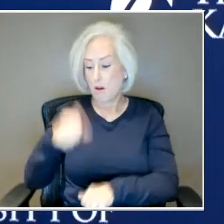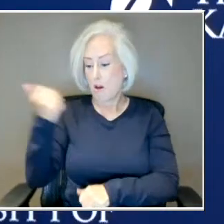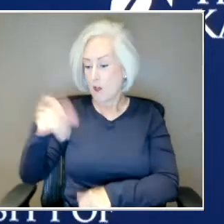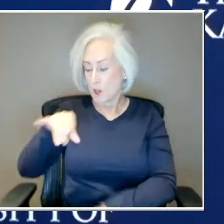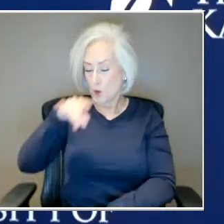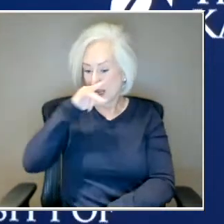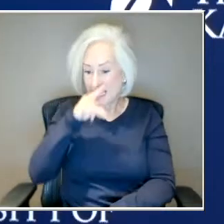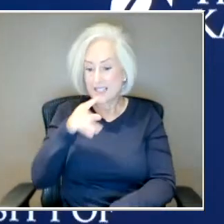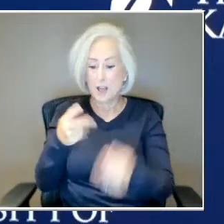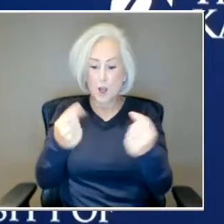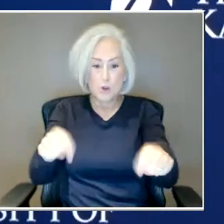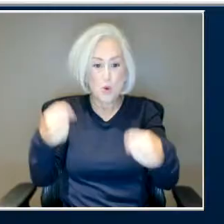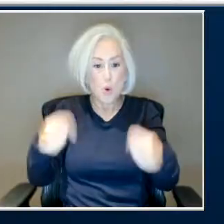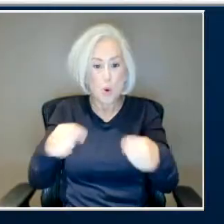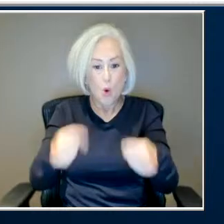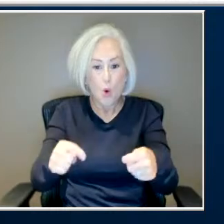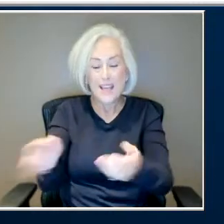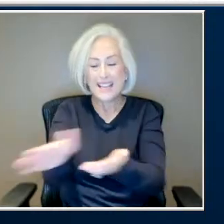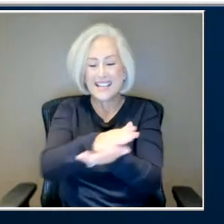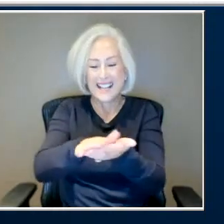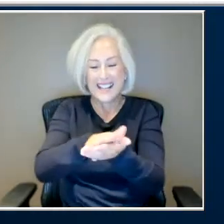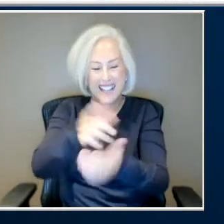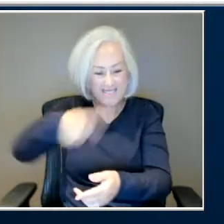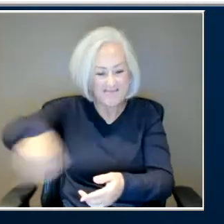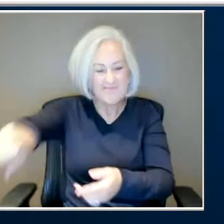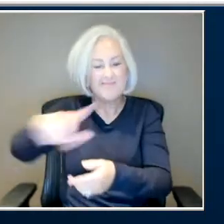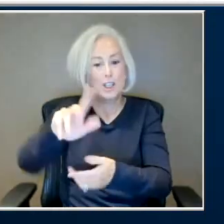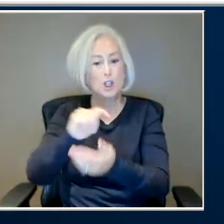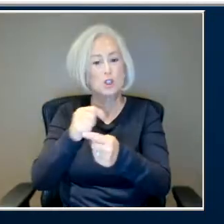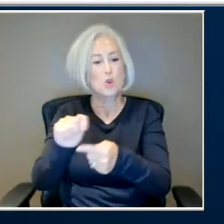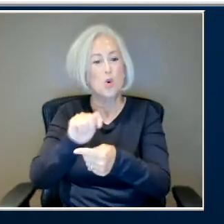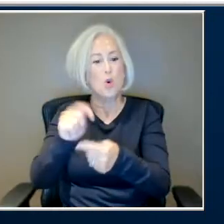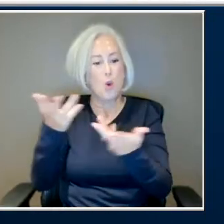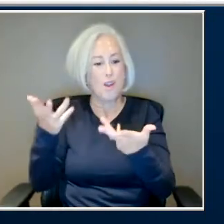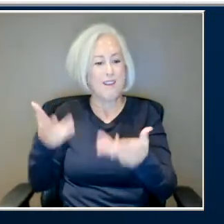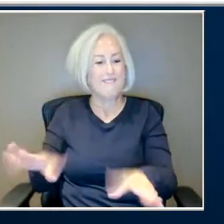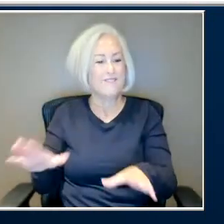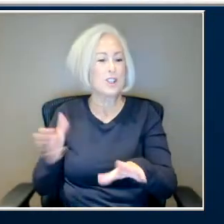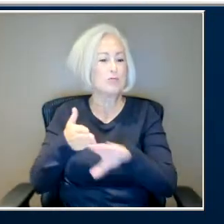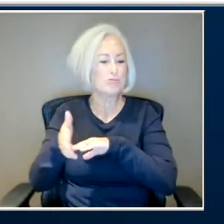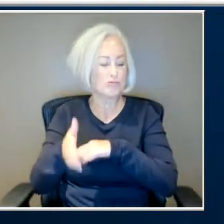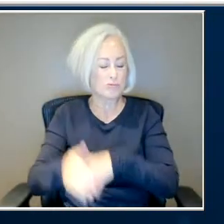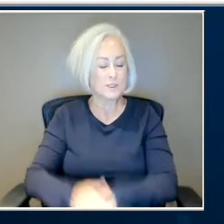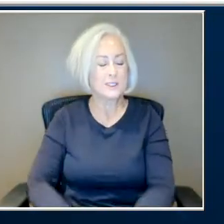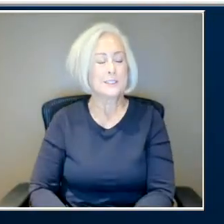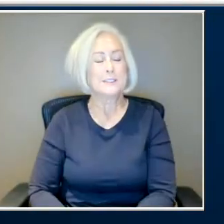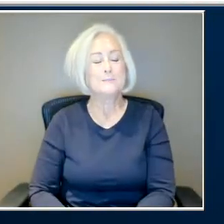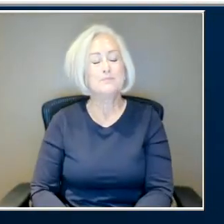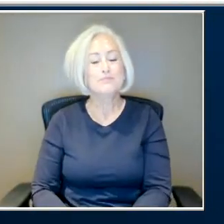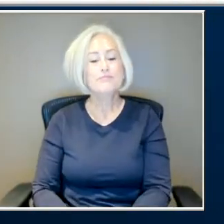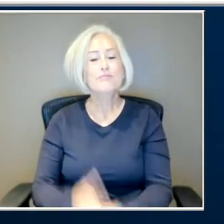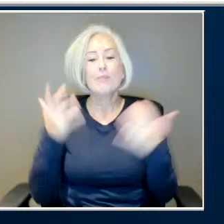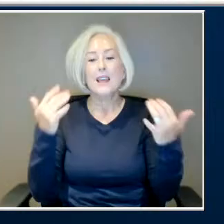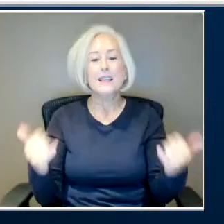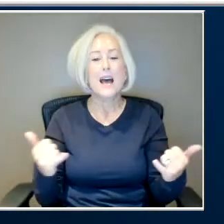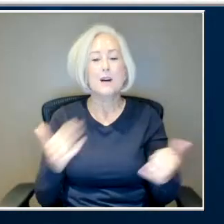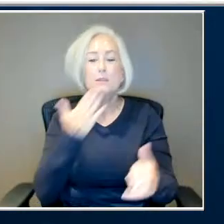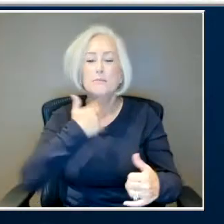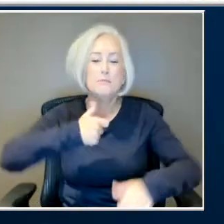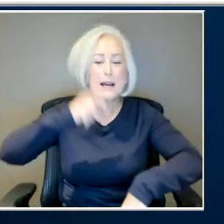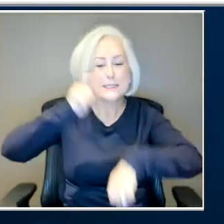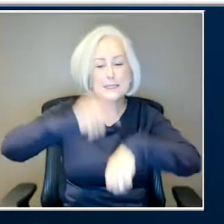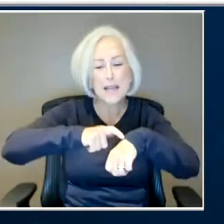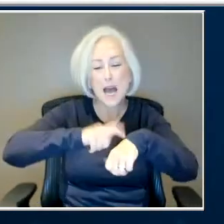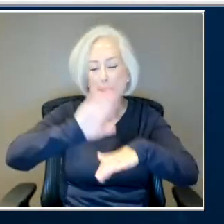your hands is very key. All right. We can never be reminded enough of that, apparently, so that's good to know. Talk about the sweet spot. When should we be getting our kids their